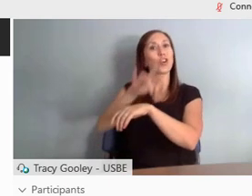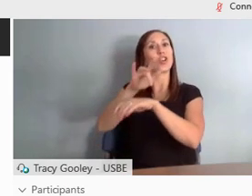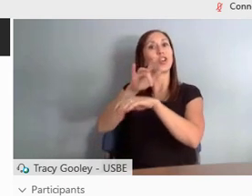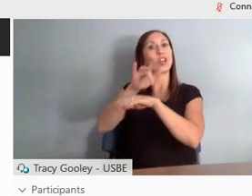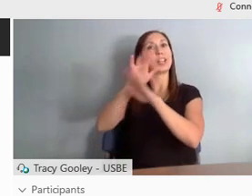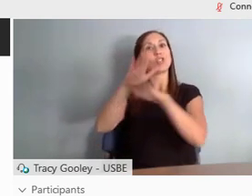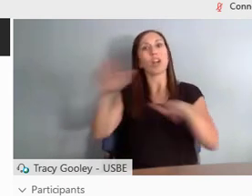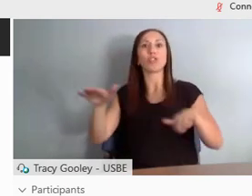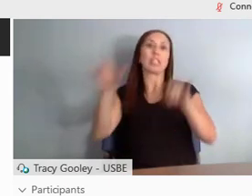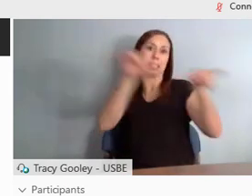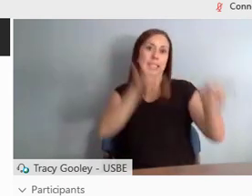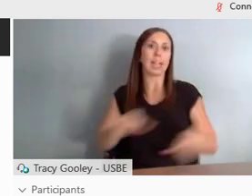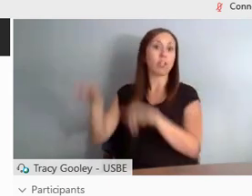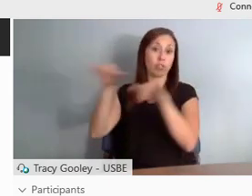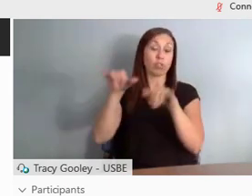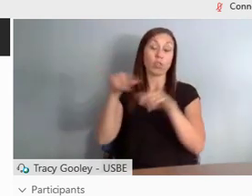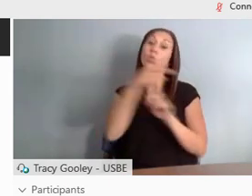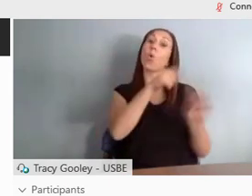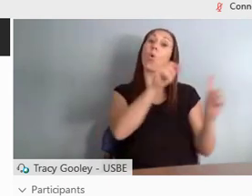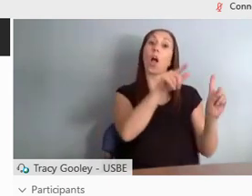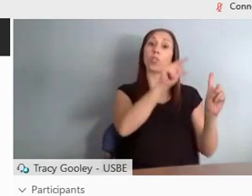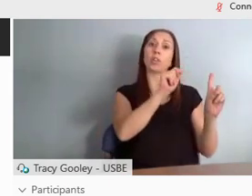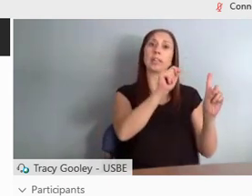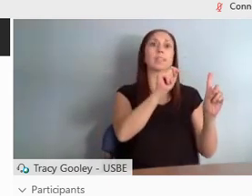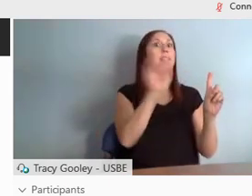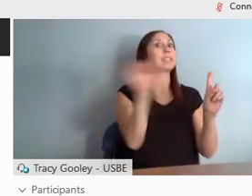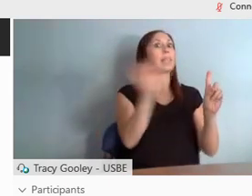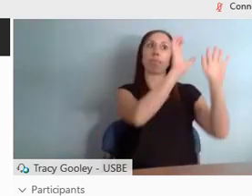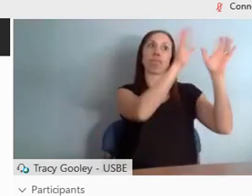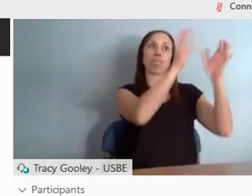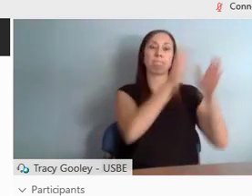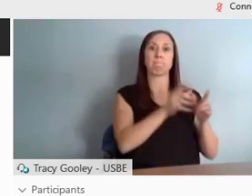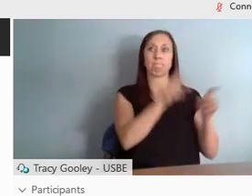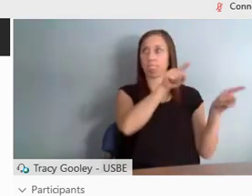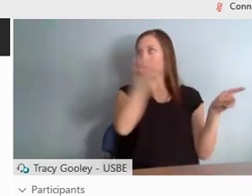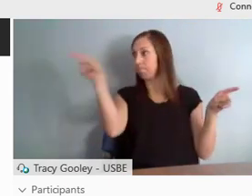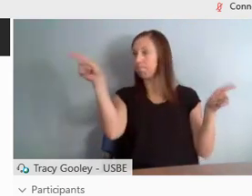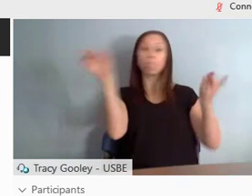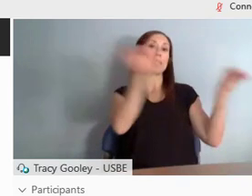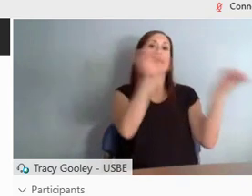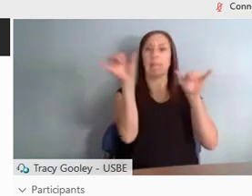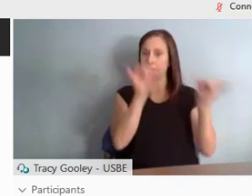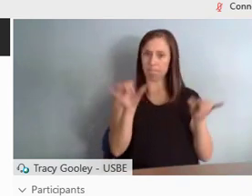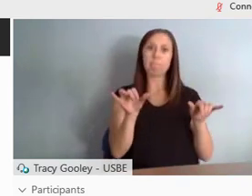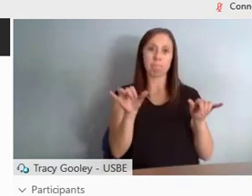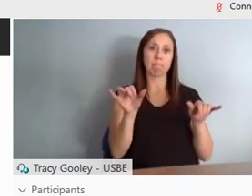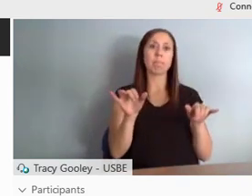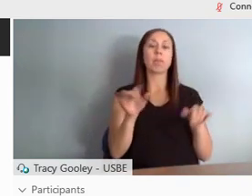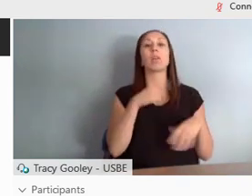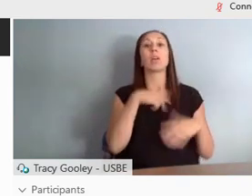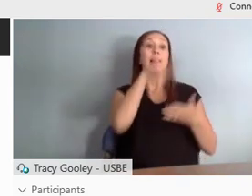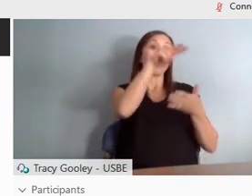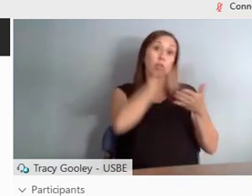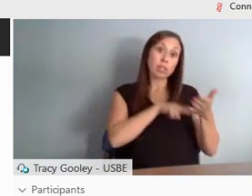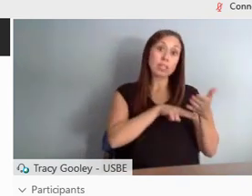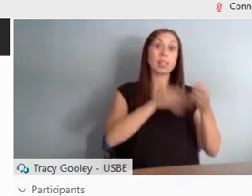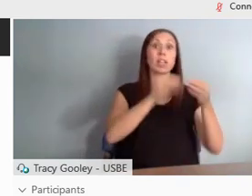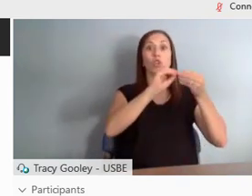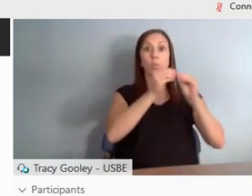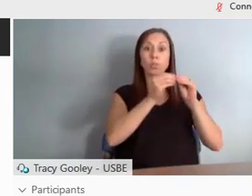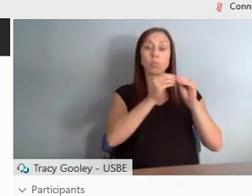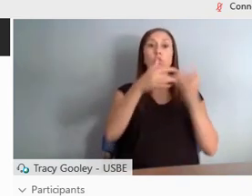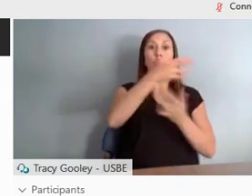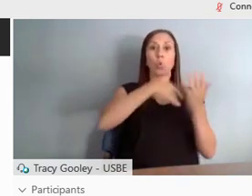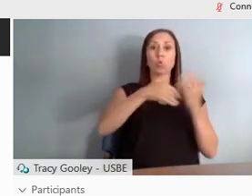standards. So in our PEEP alternate, we assess the same categories that is done in the PEEP entry. So literacy, numeracy, and social and